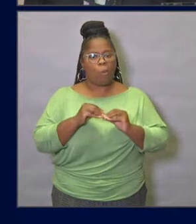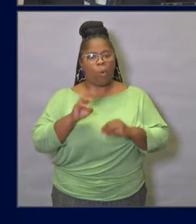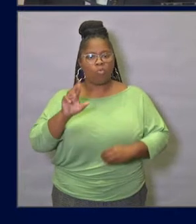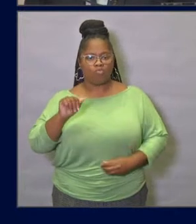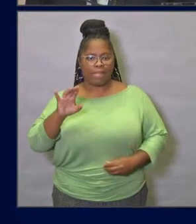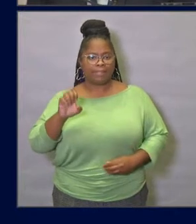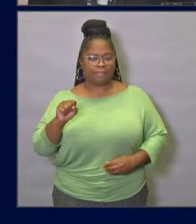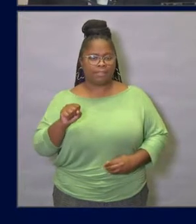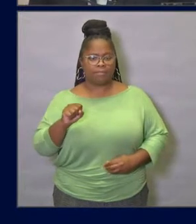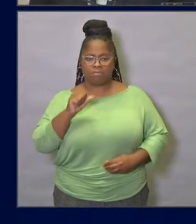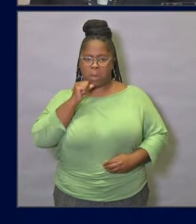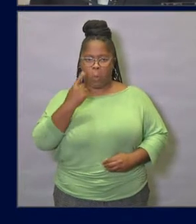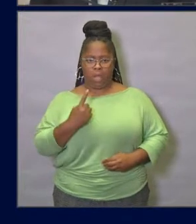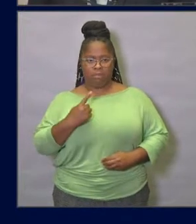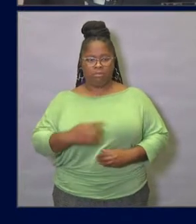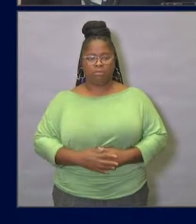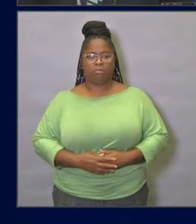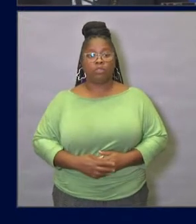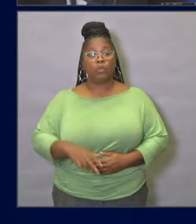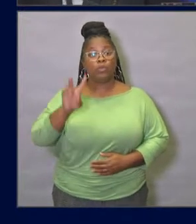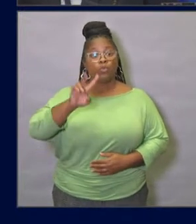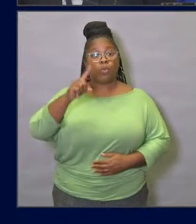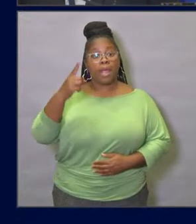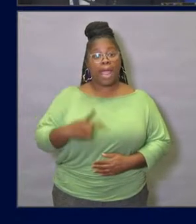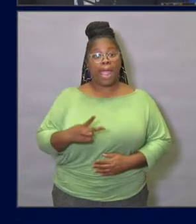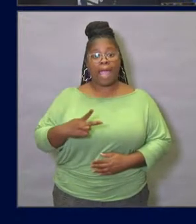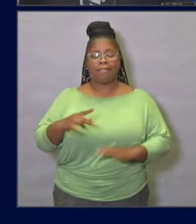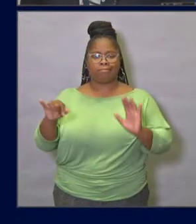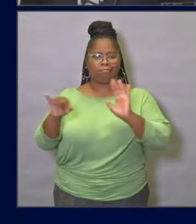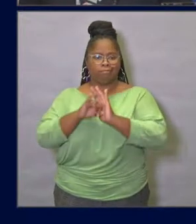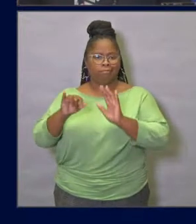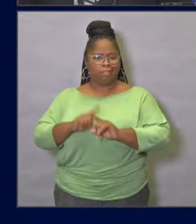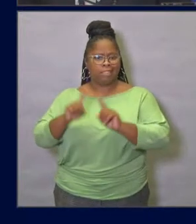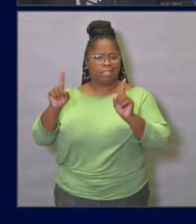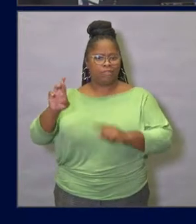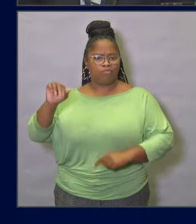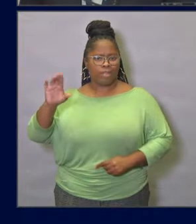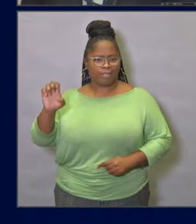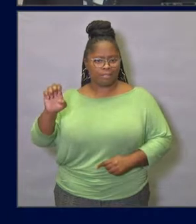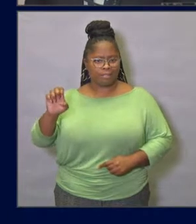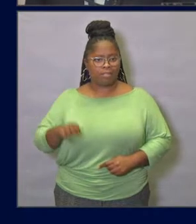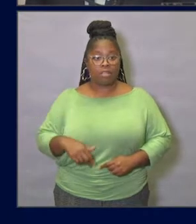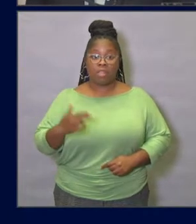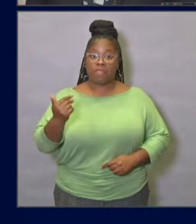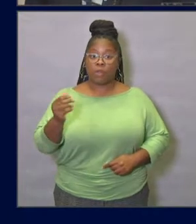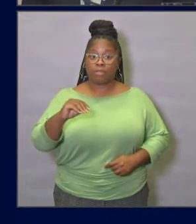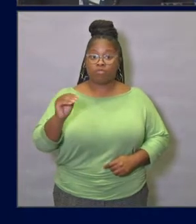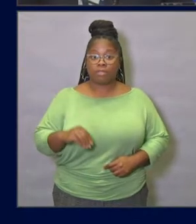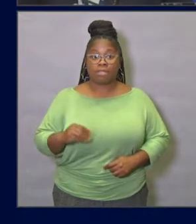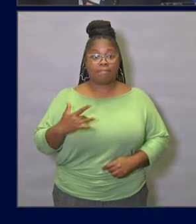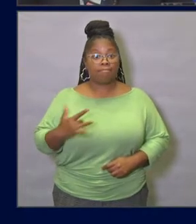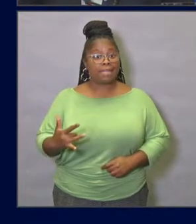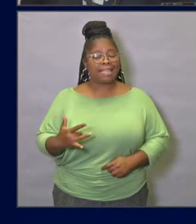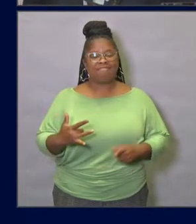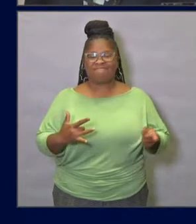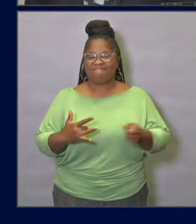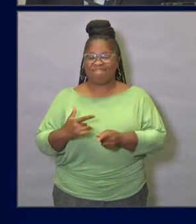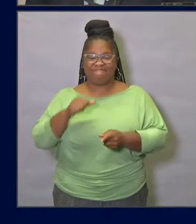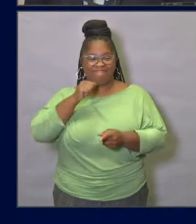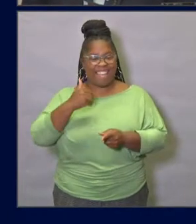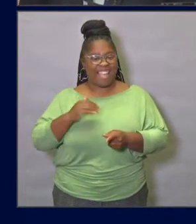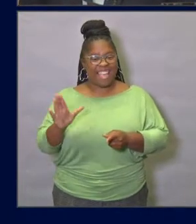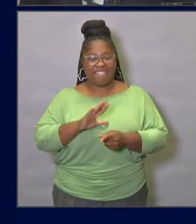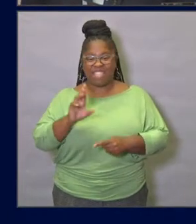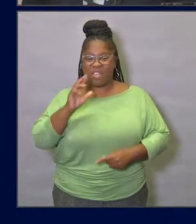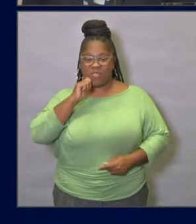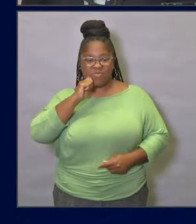races. 2.5% identified with another race, and 13% race and ethnicity data was unknown